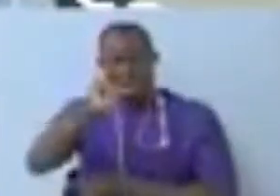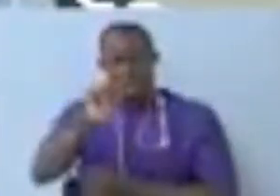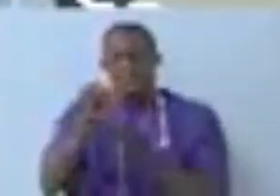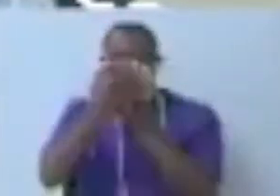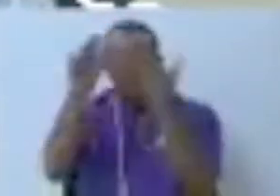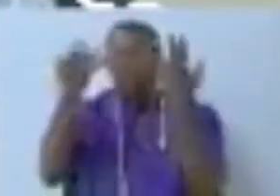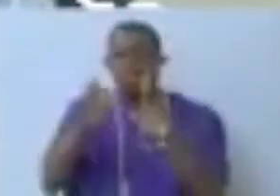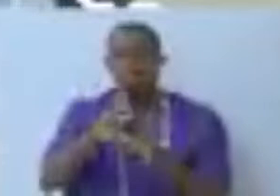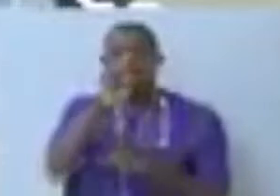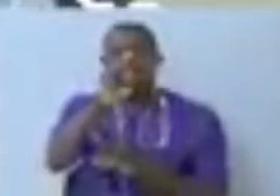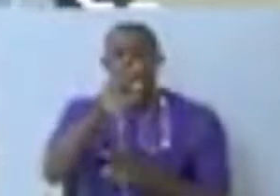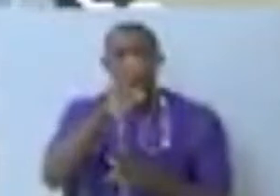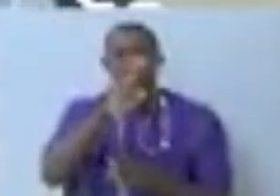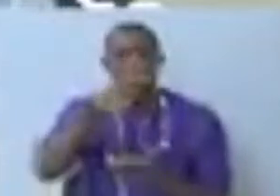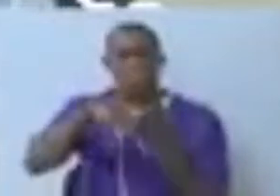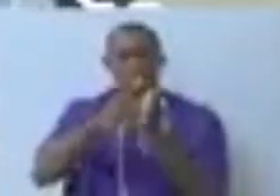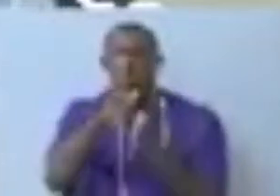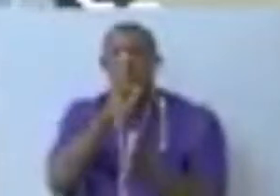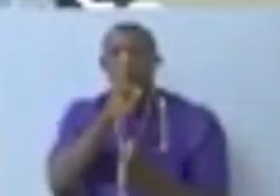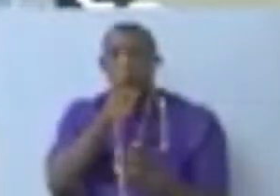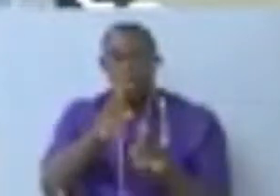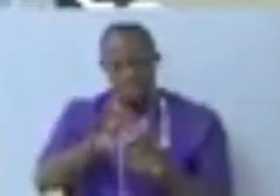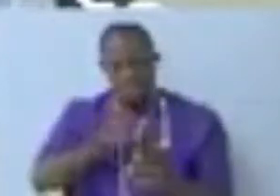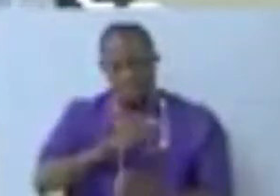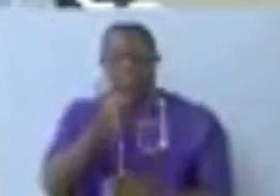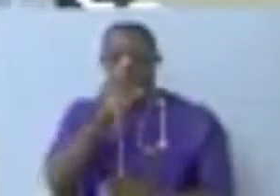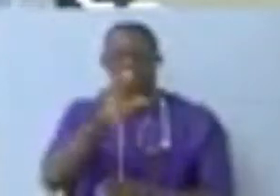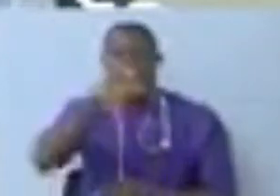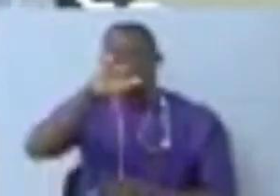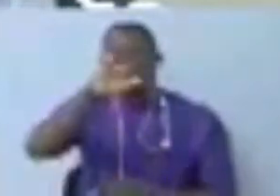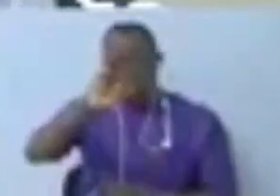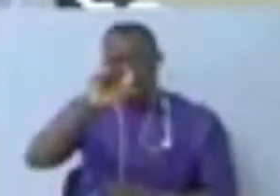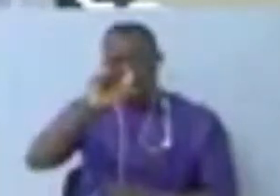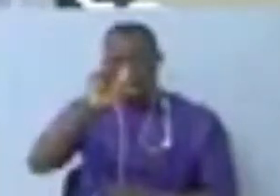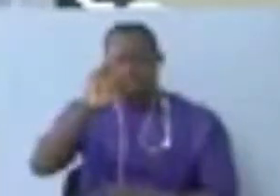Who are you referring to? He said General Sol Baji.